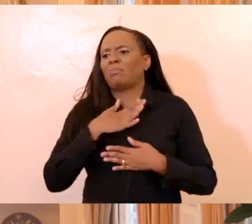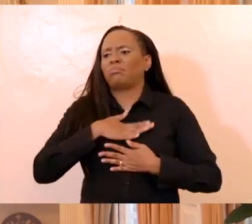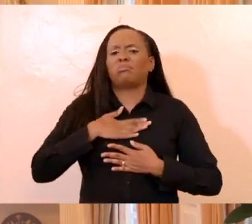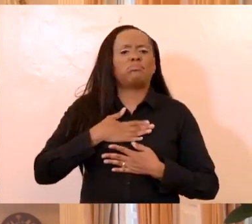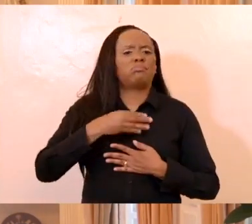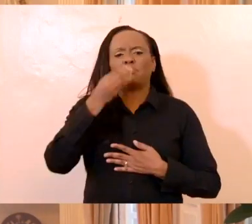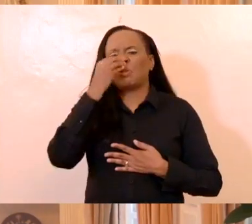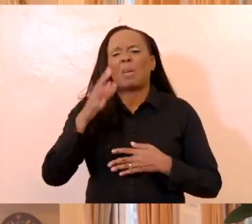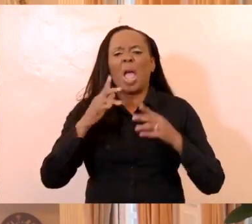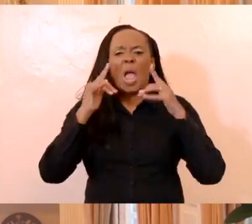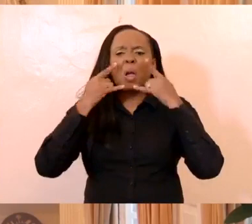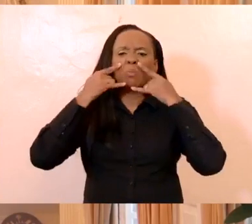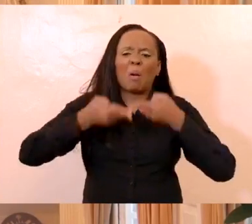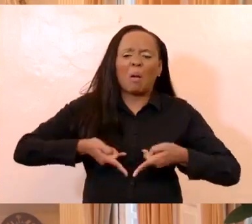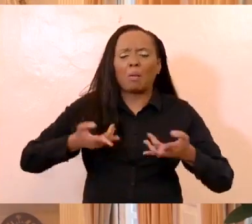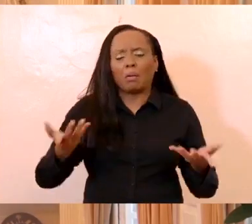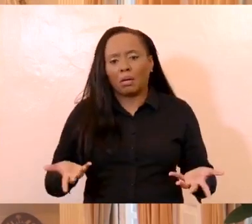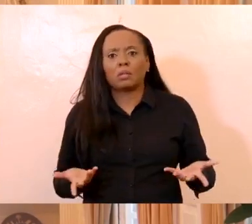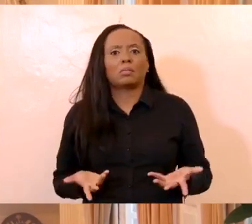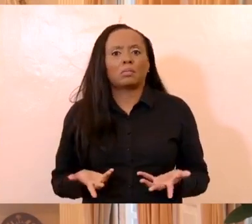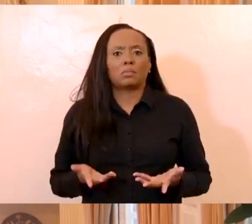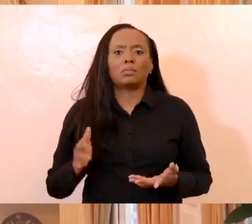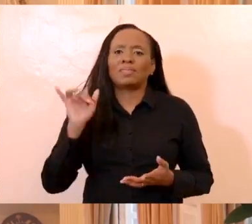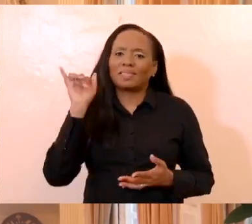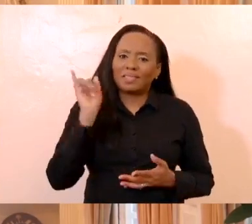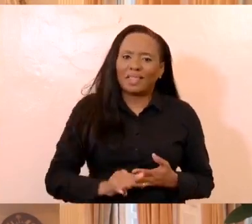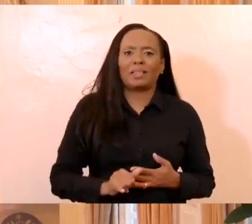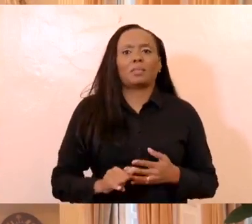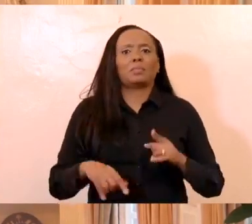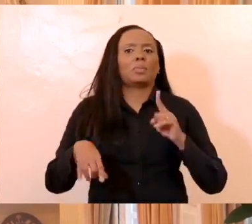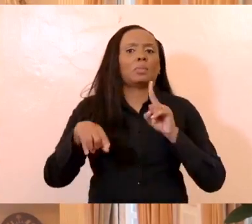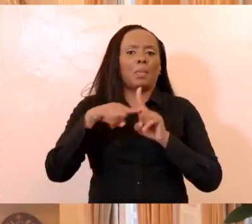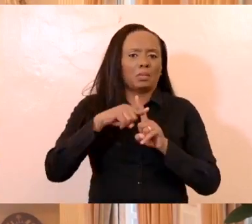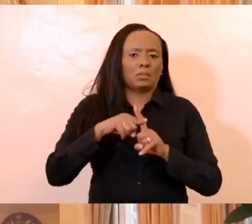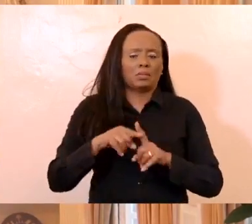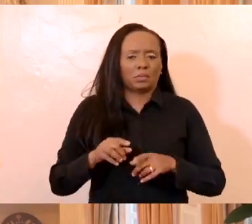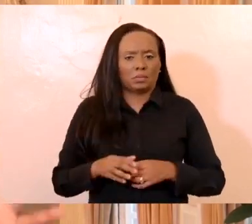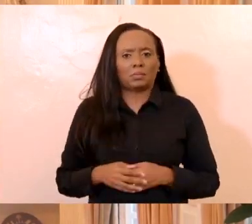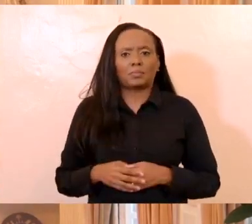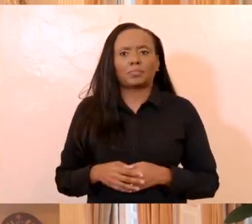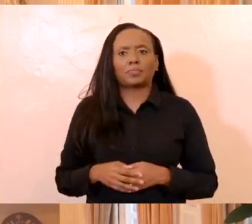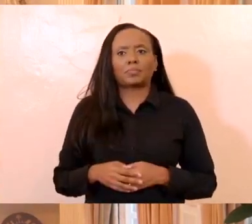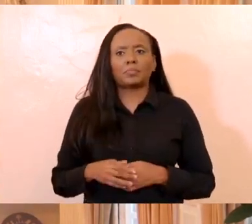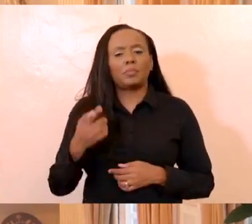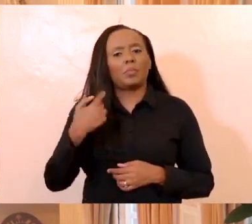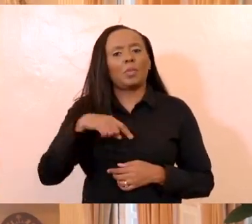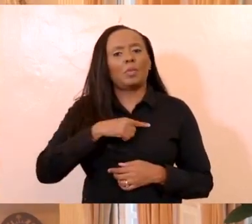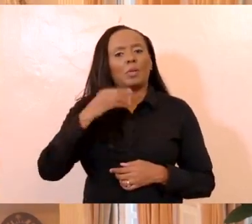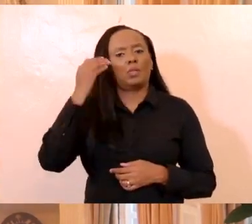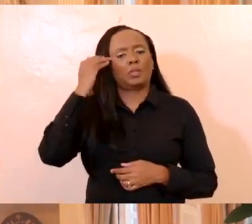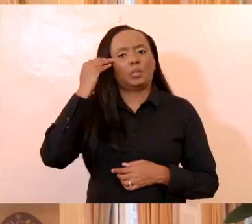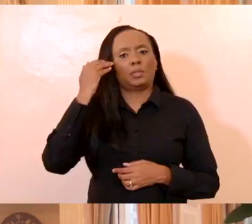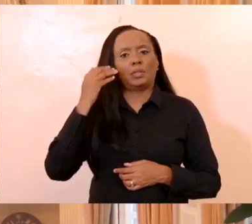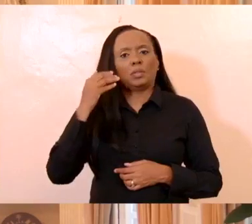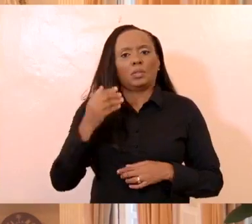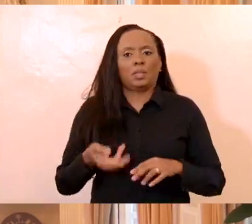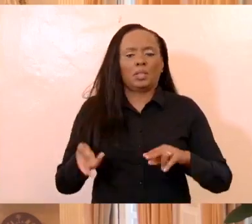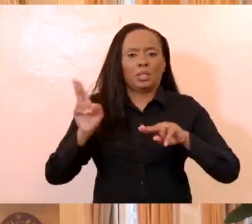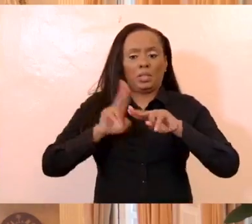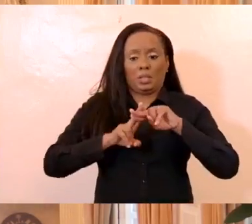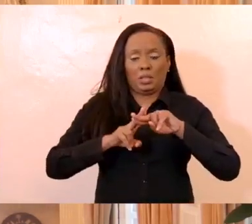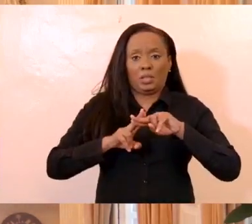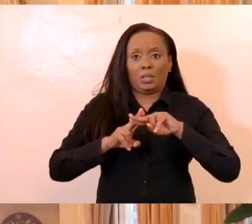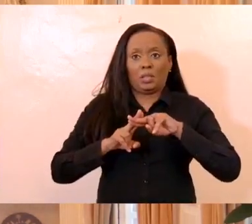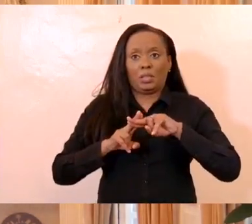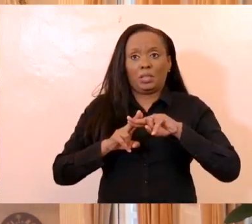The increase in the cases, as I said, we recognize that the cases are set all over